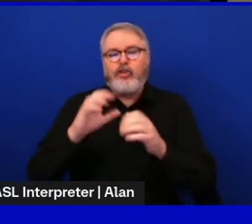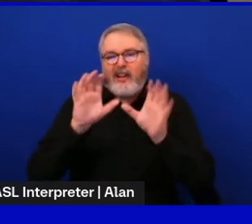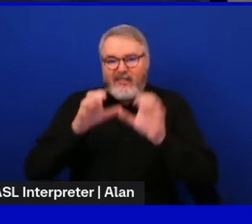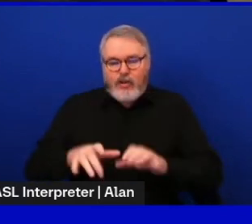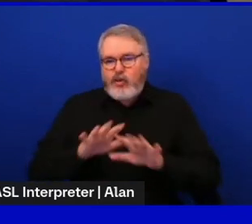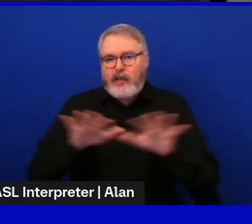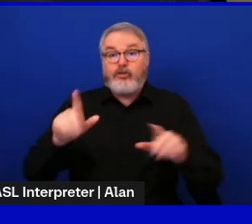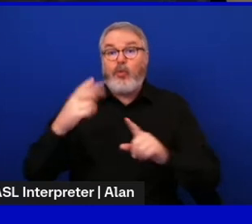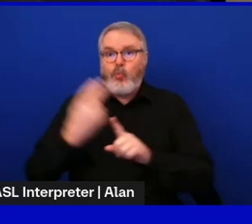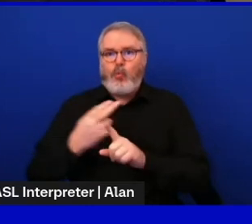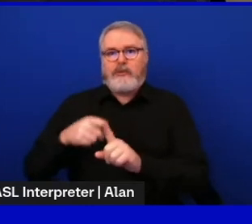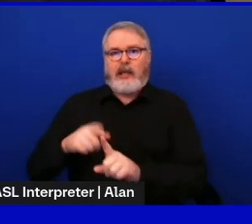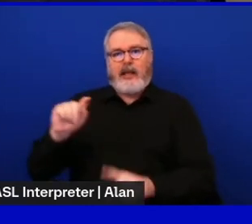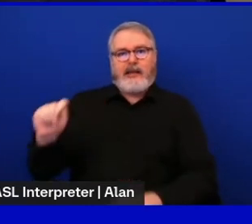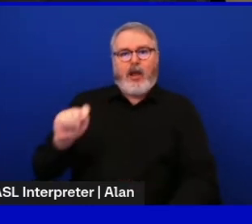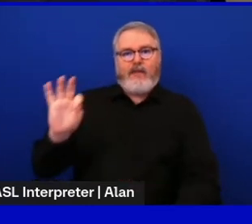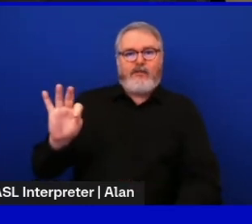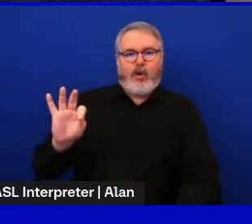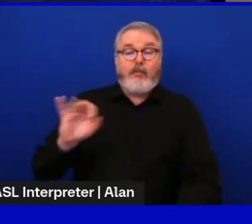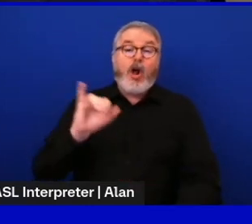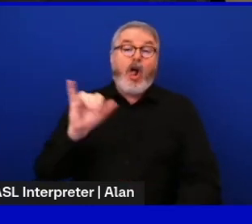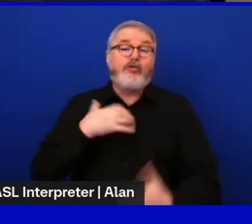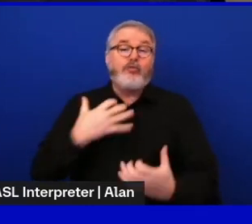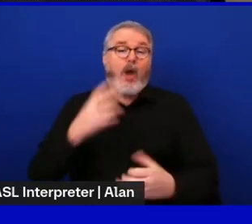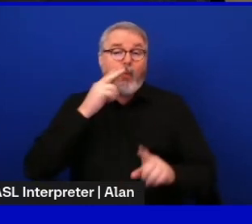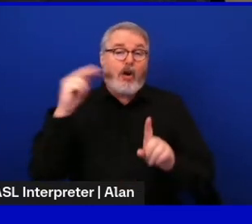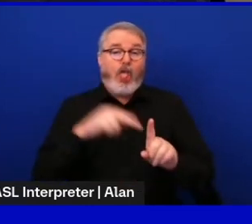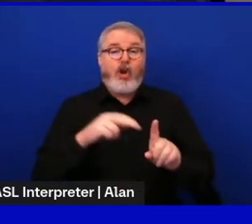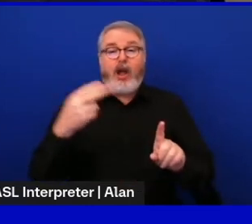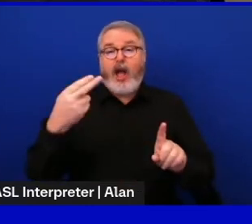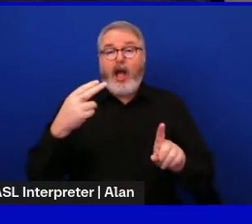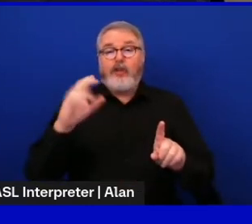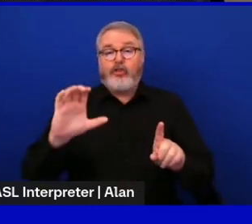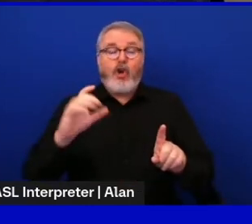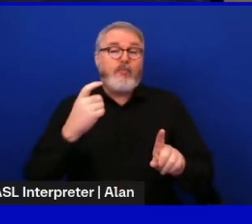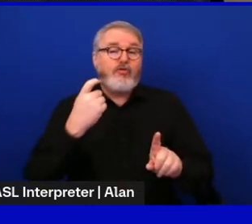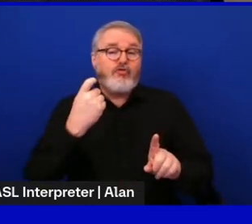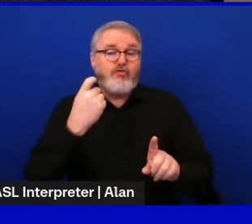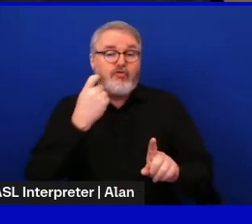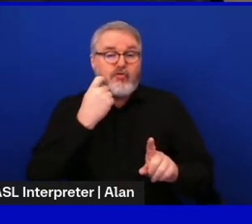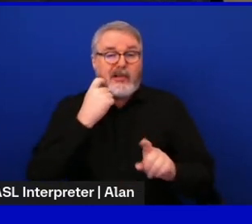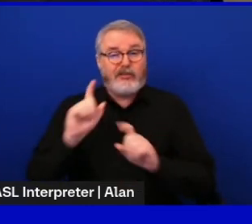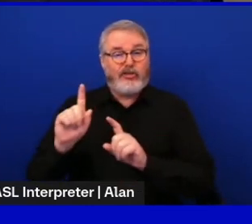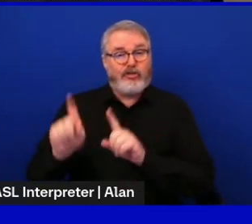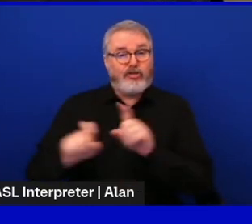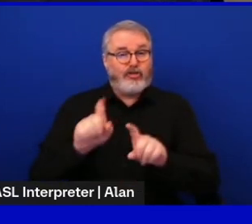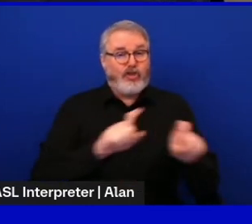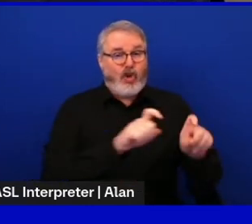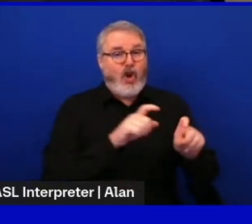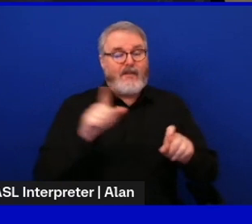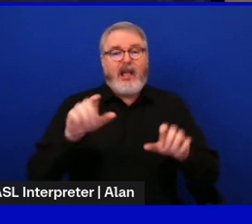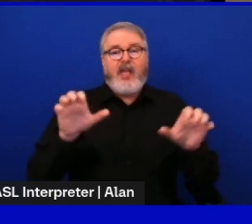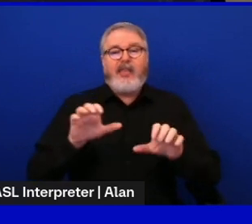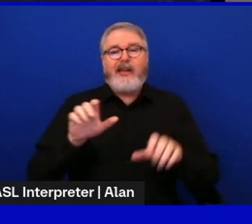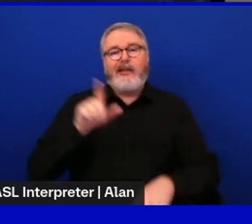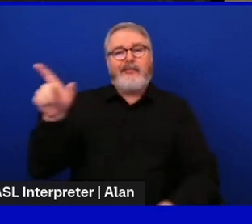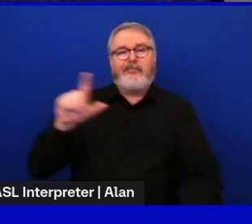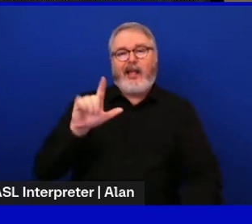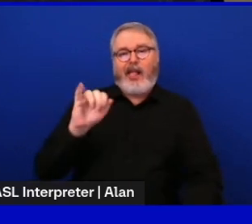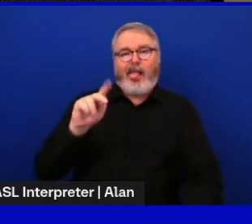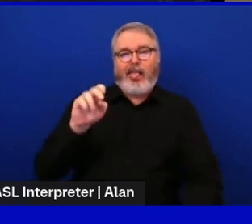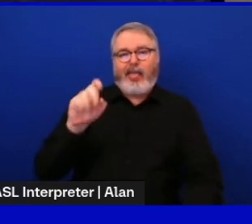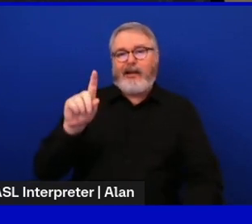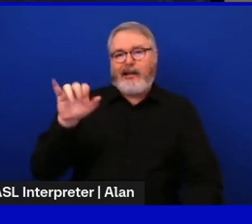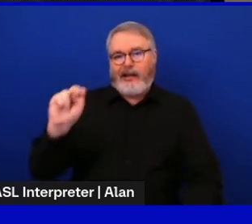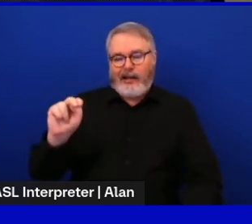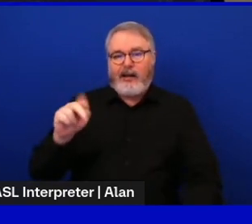I also had a look at the HashiCorp recent poll survey that they performed at LinkedIn, and it seems like